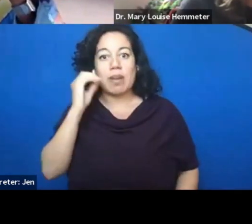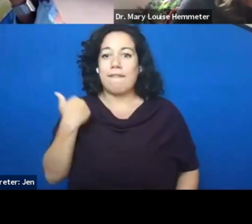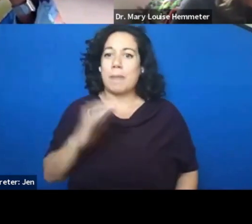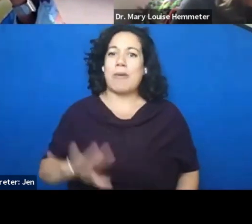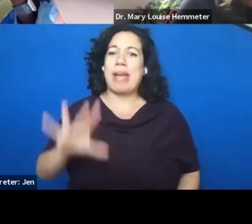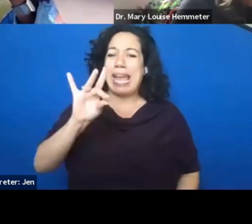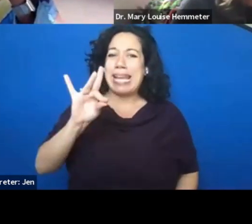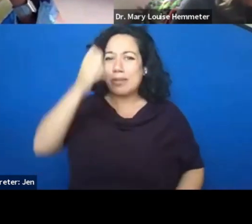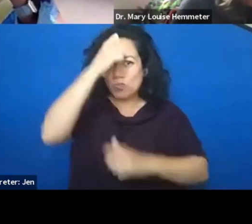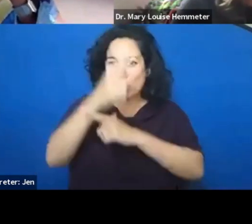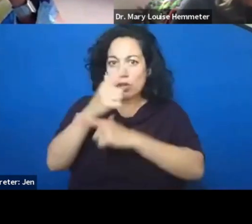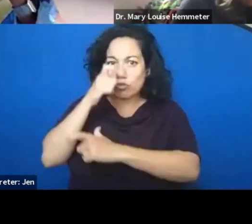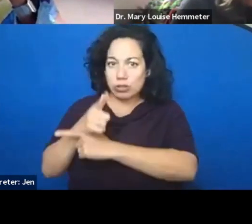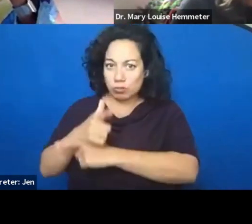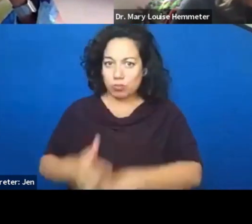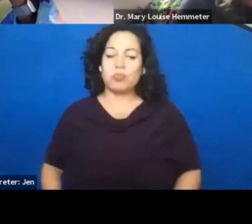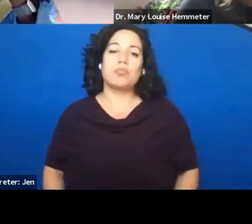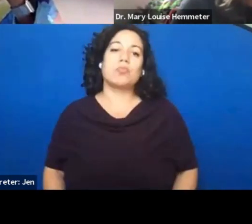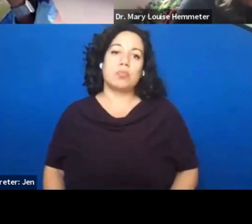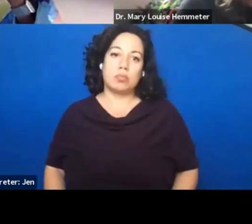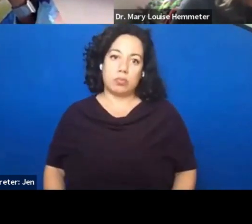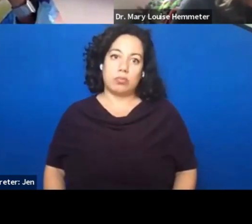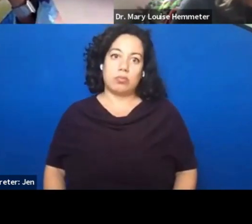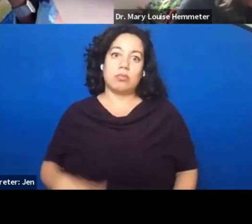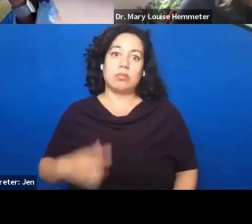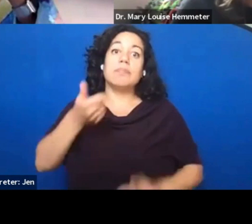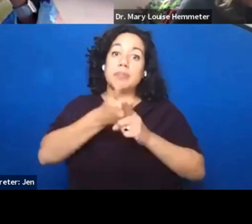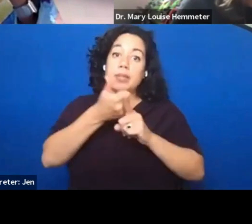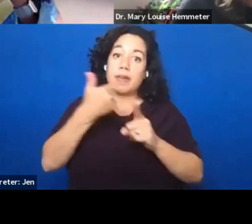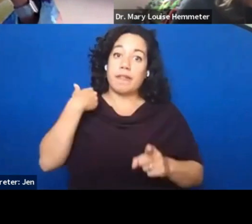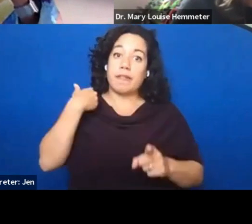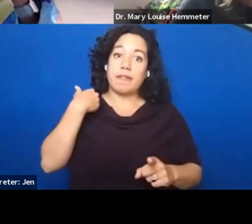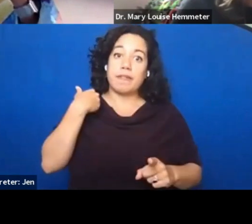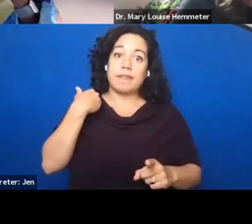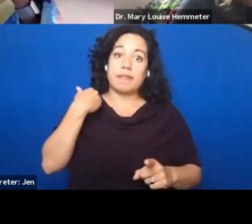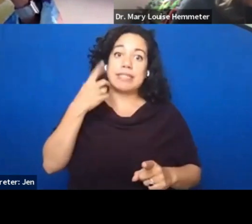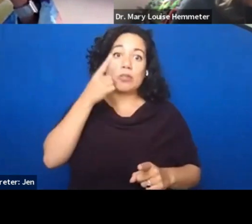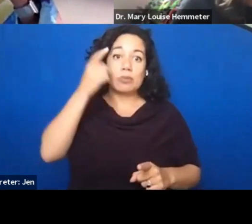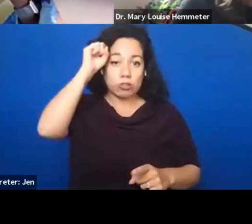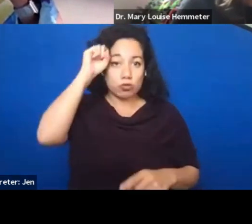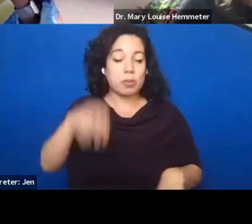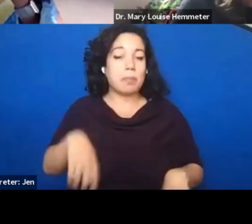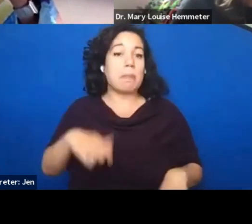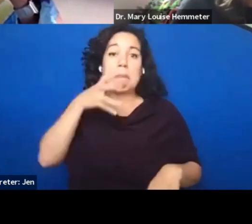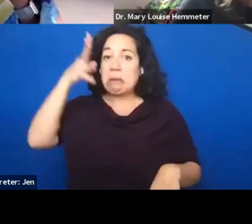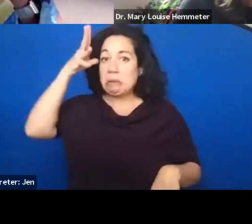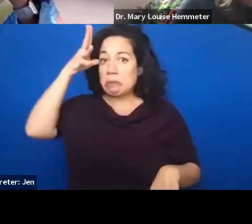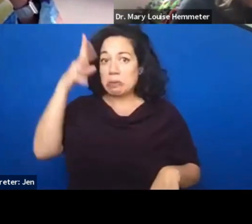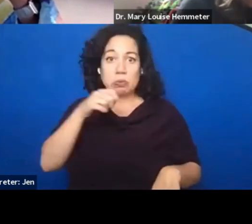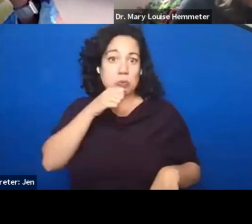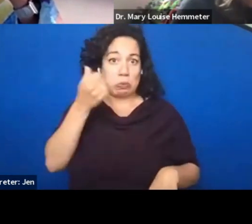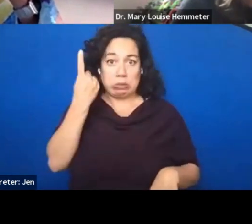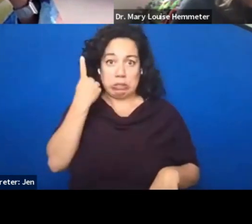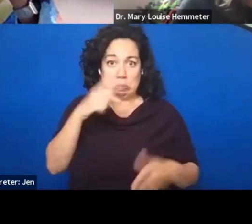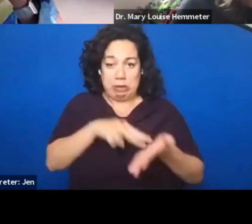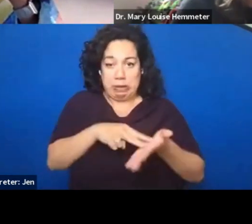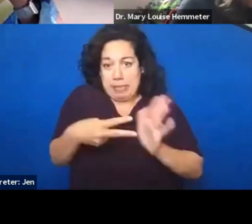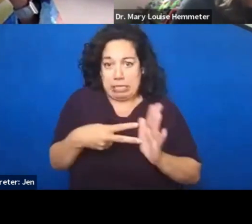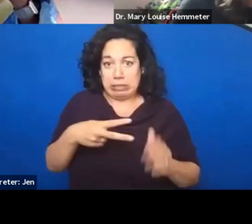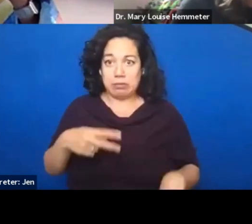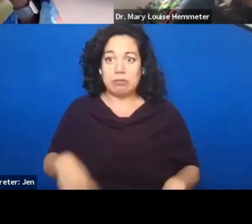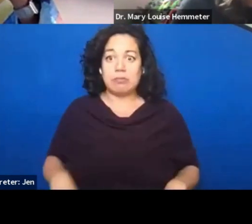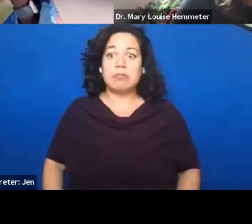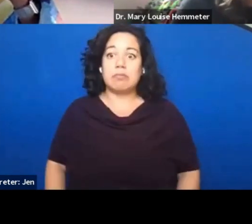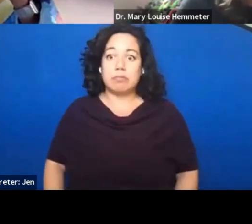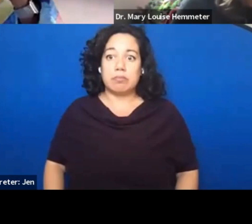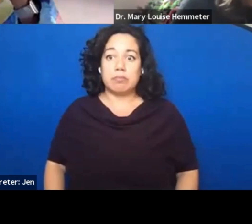sisters. Down syndrome, parents don't understand what that means, and sends Ernie